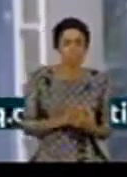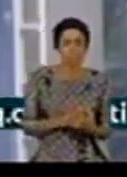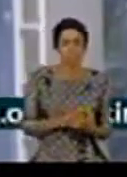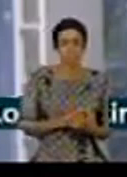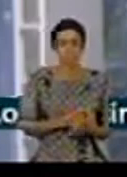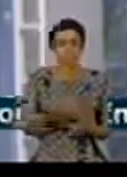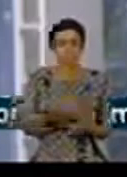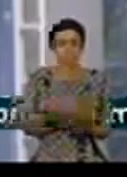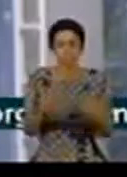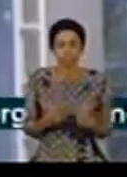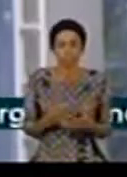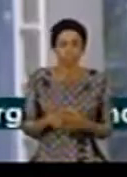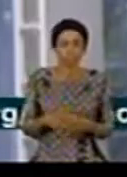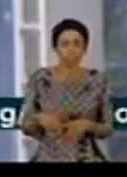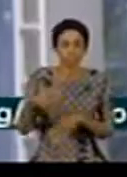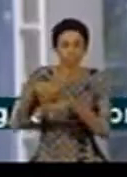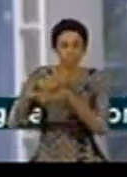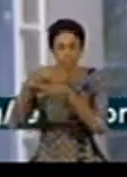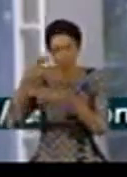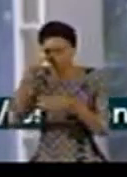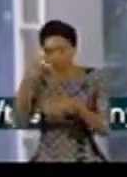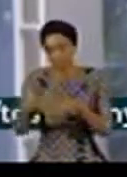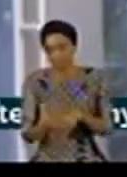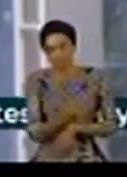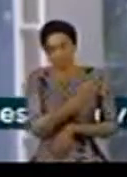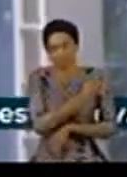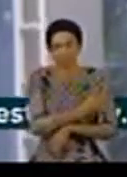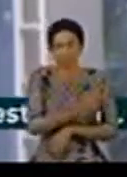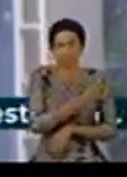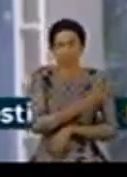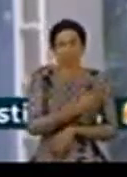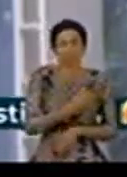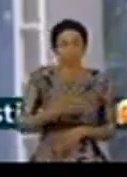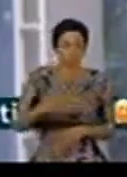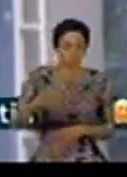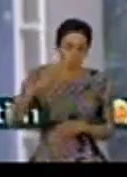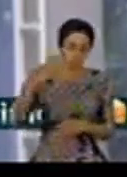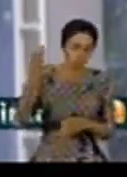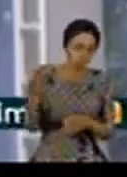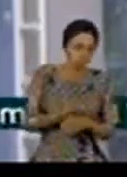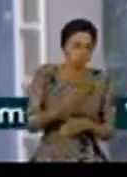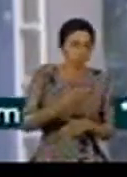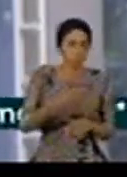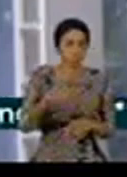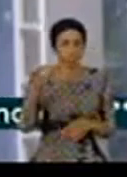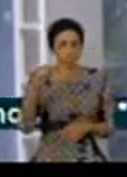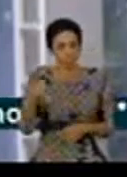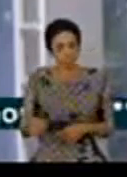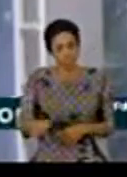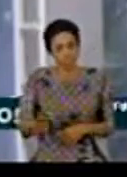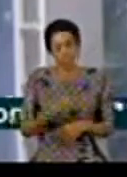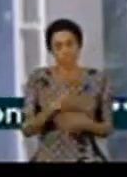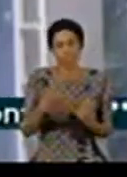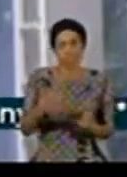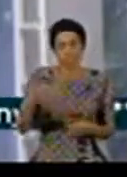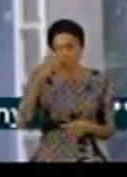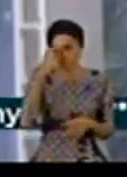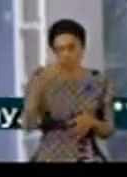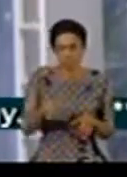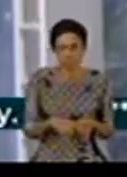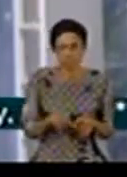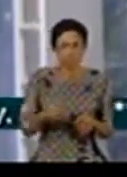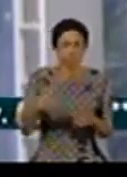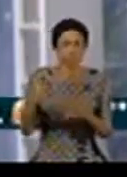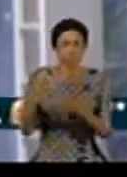they will cut it. They will remove it. So my brother now took me out and right undertaking. Took me to